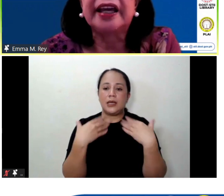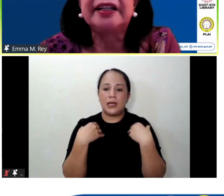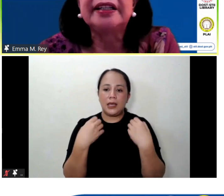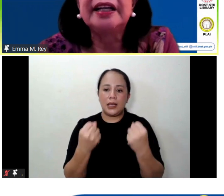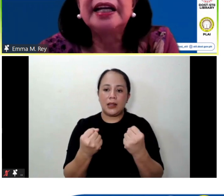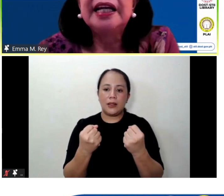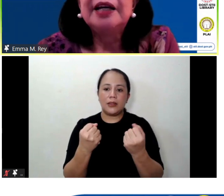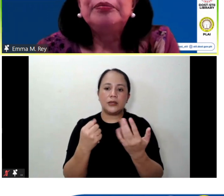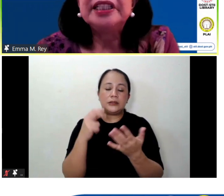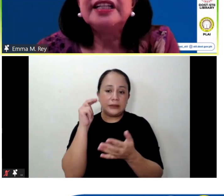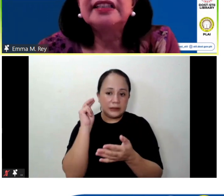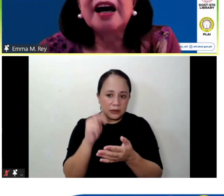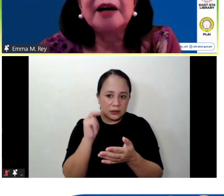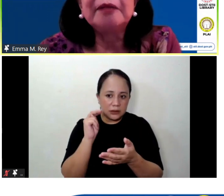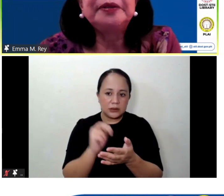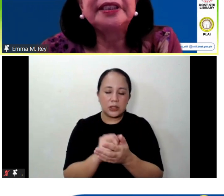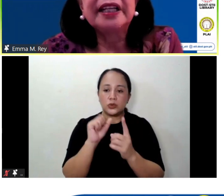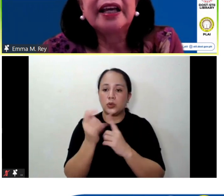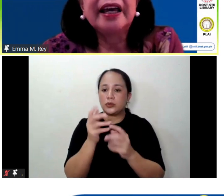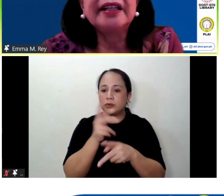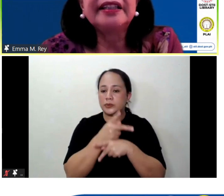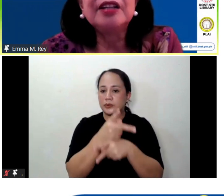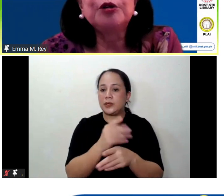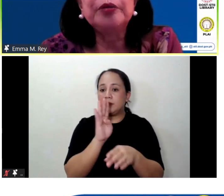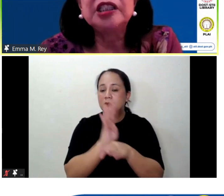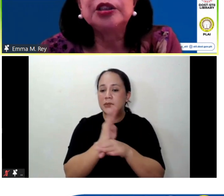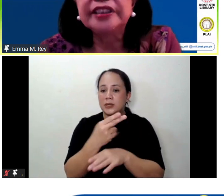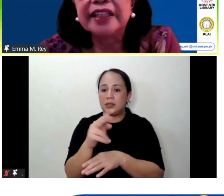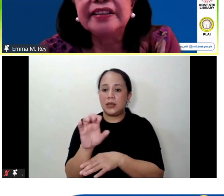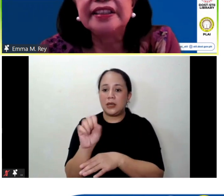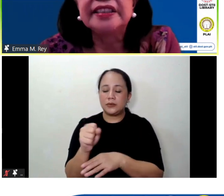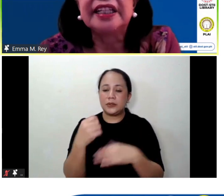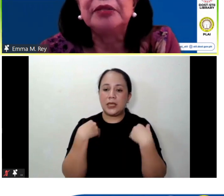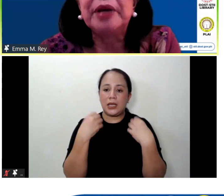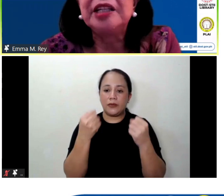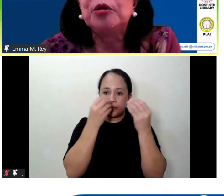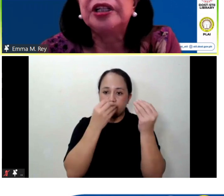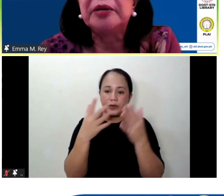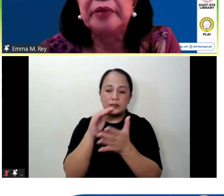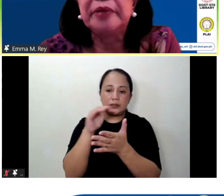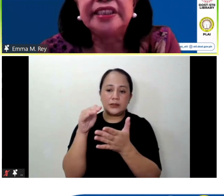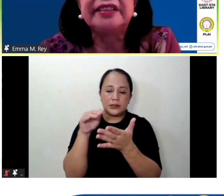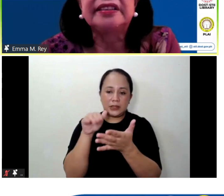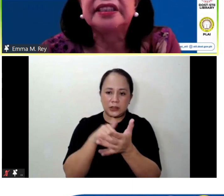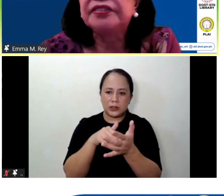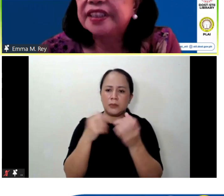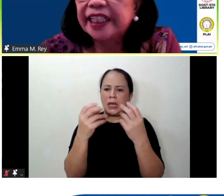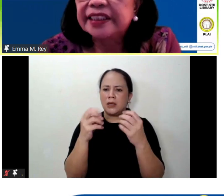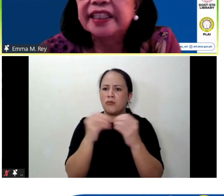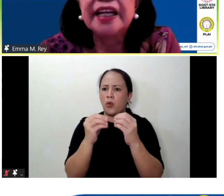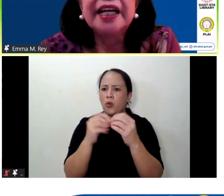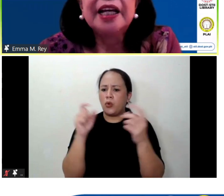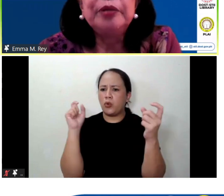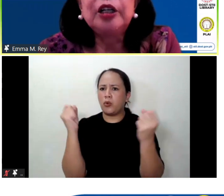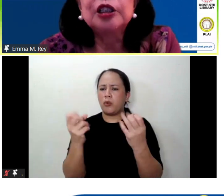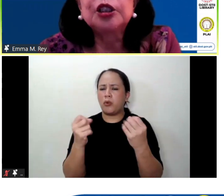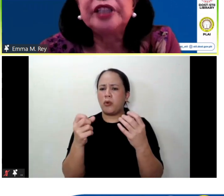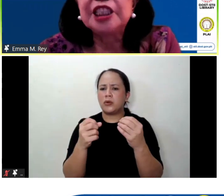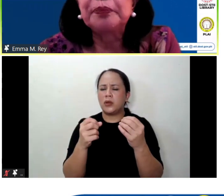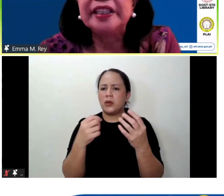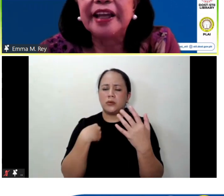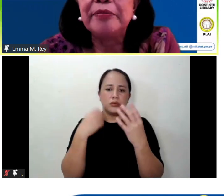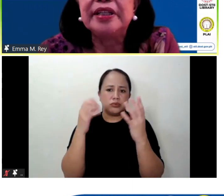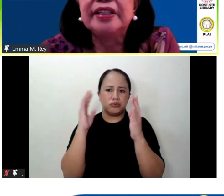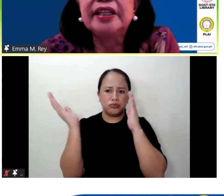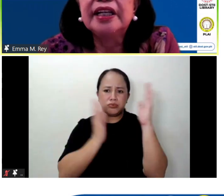social care, business hubs, health information centers, and many more emergent services because of